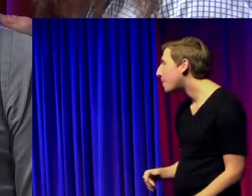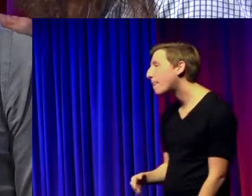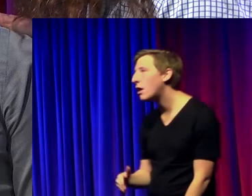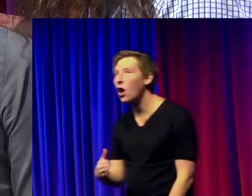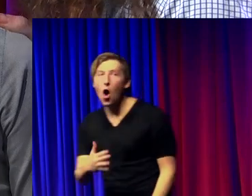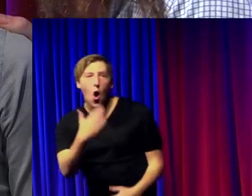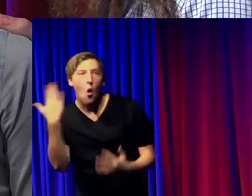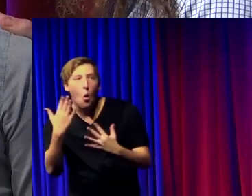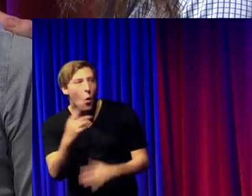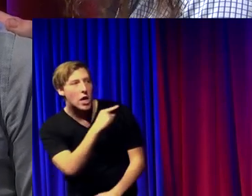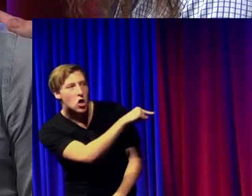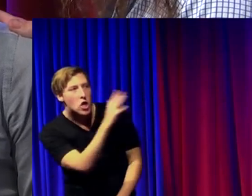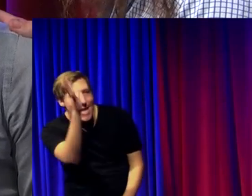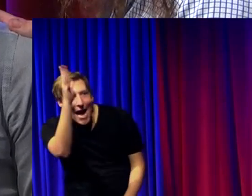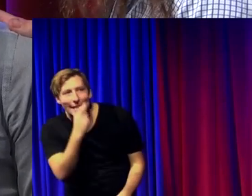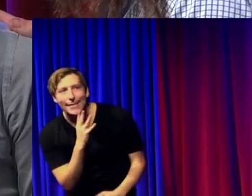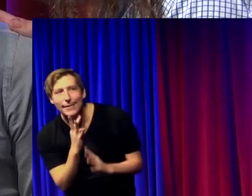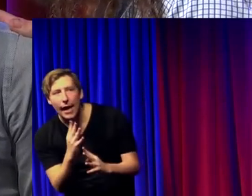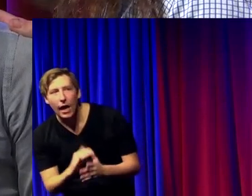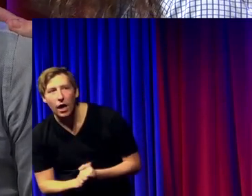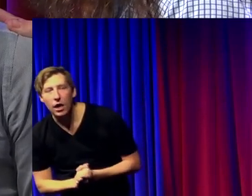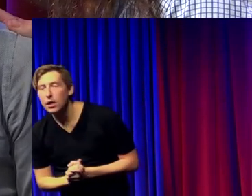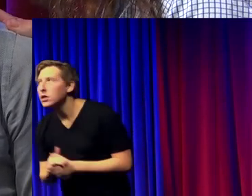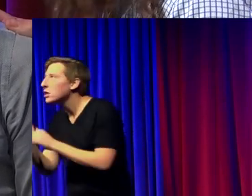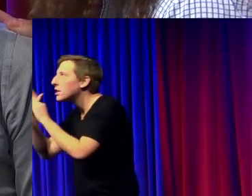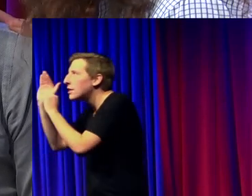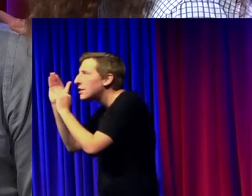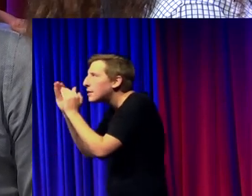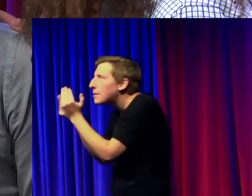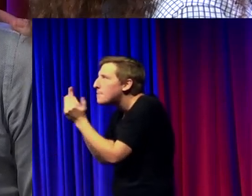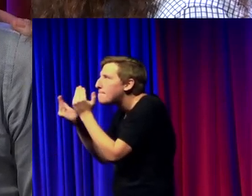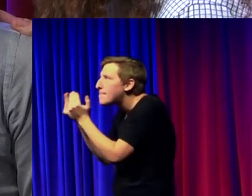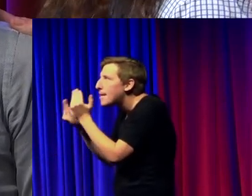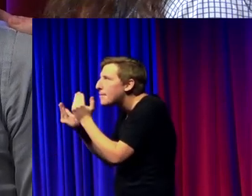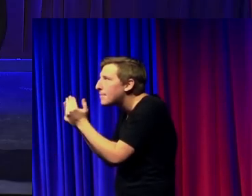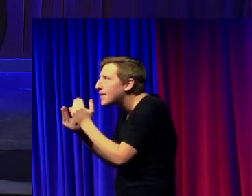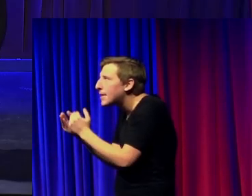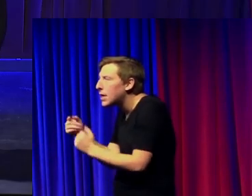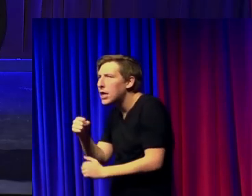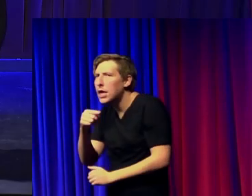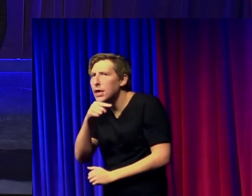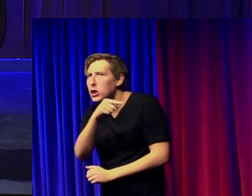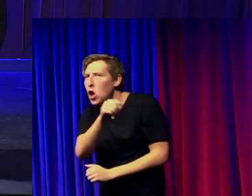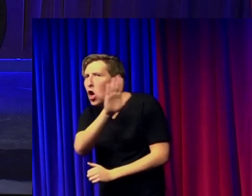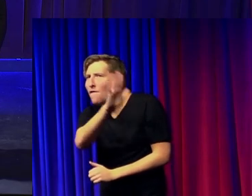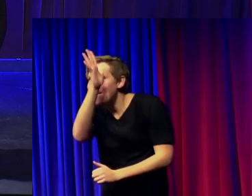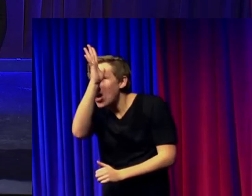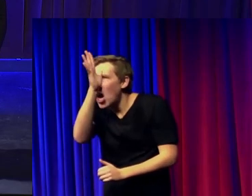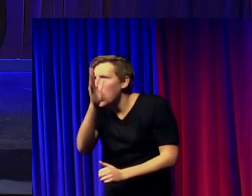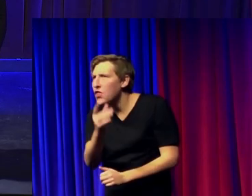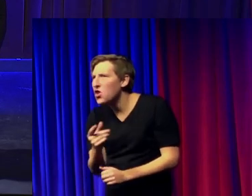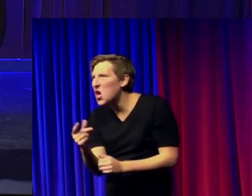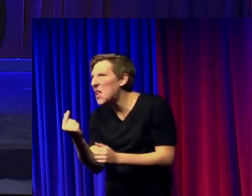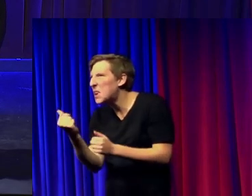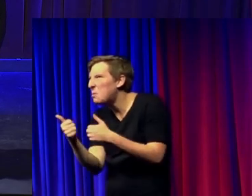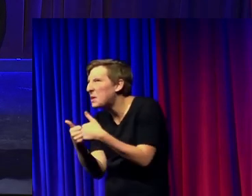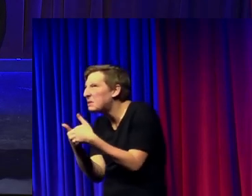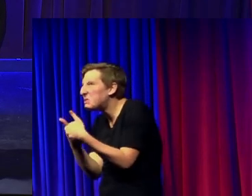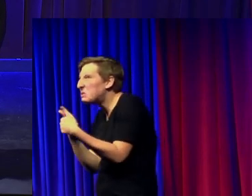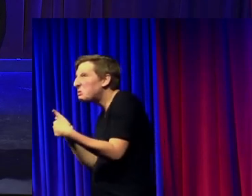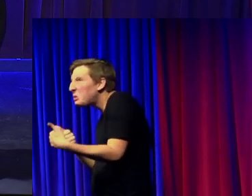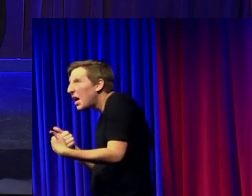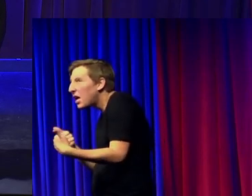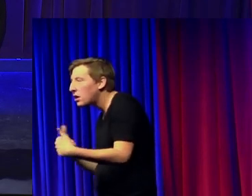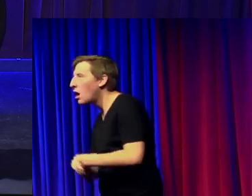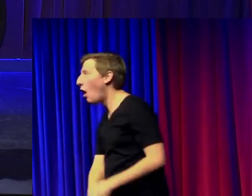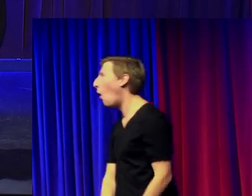What did her dad say? I mean, it seems like maybe they're estranged a little bit. Oh, maybe just a little bit. Why don't you ask